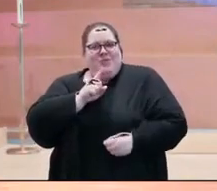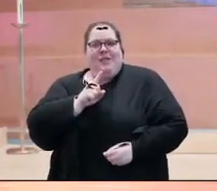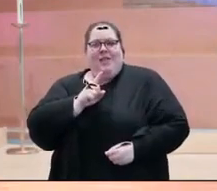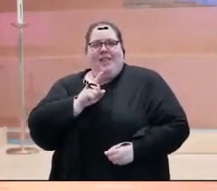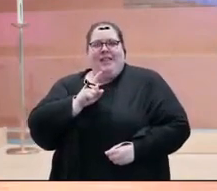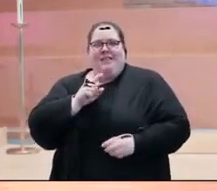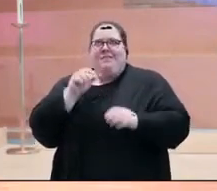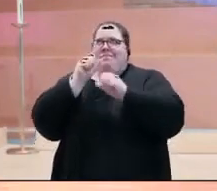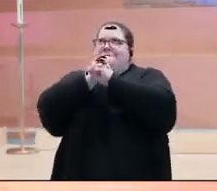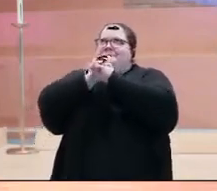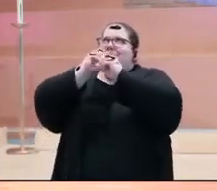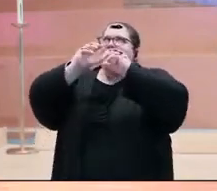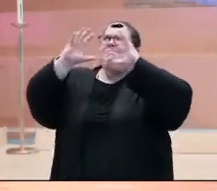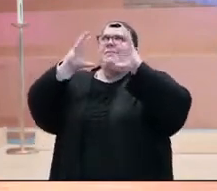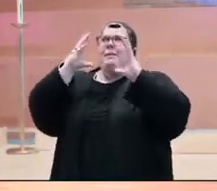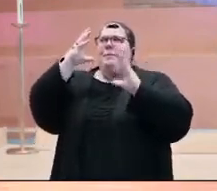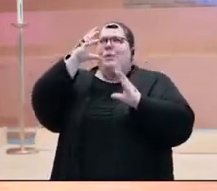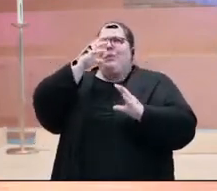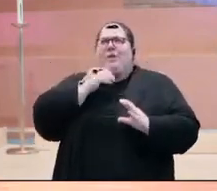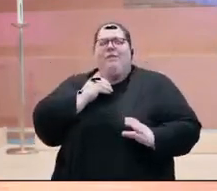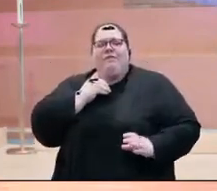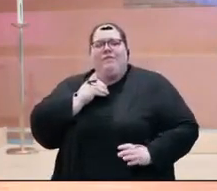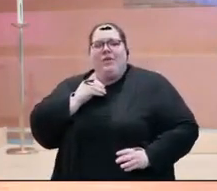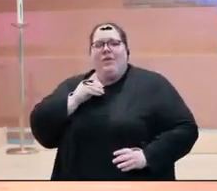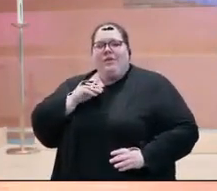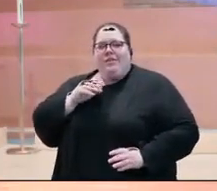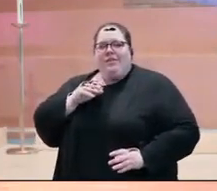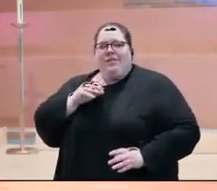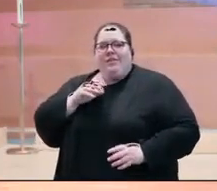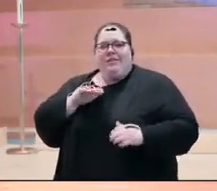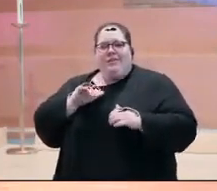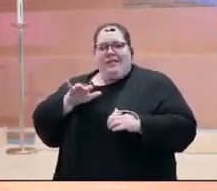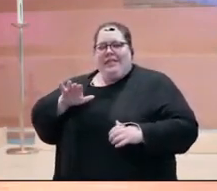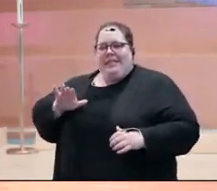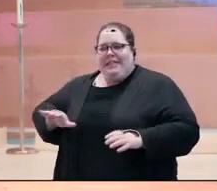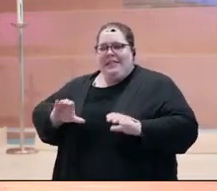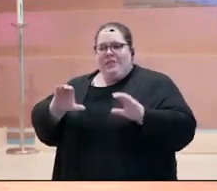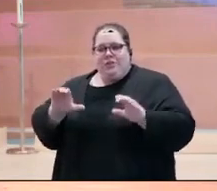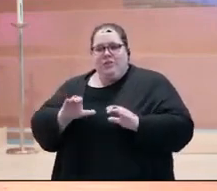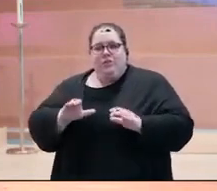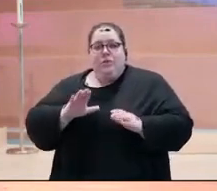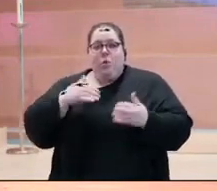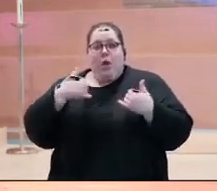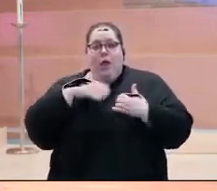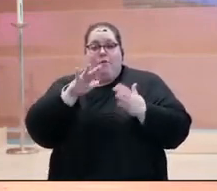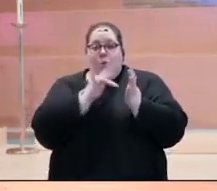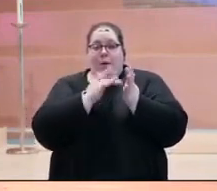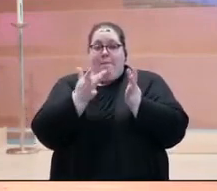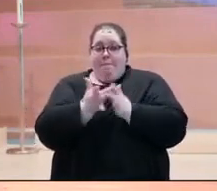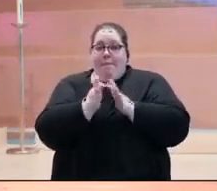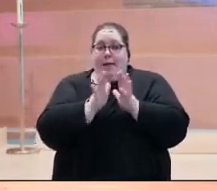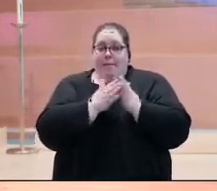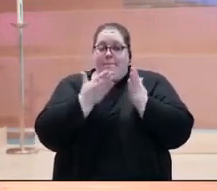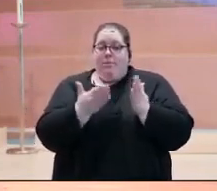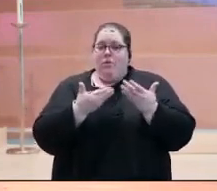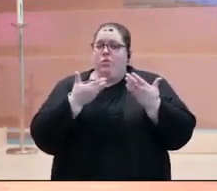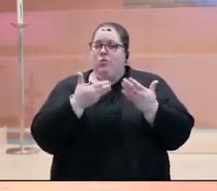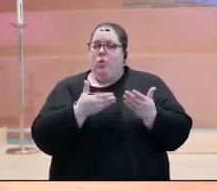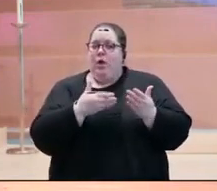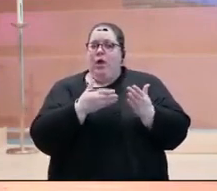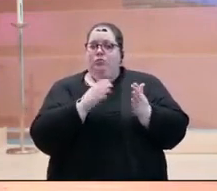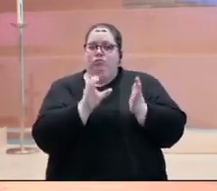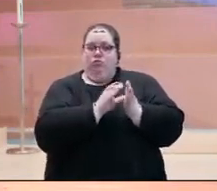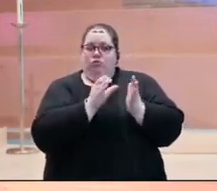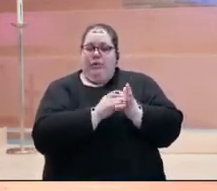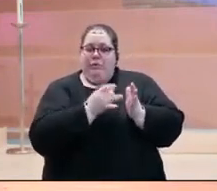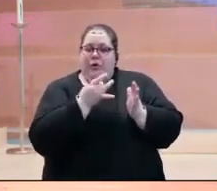picture for us of how Abraham acts in our reading. If you have your Bibles, you can open up to chapter 18, or you can pull it out on your phone,